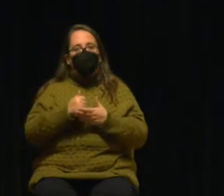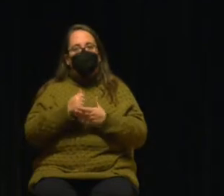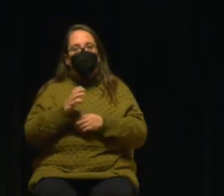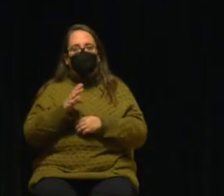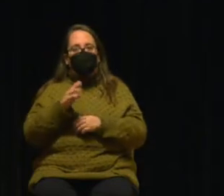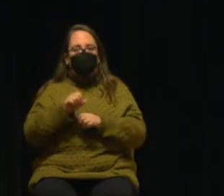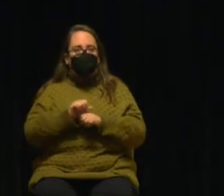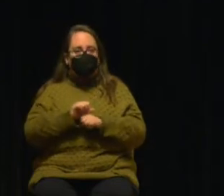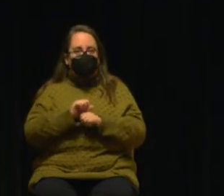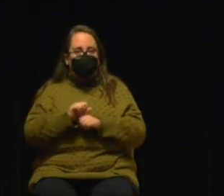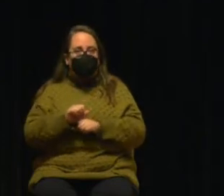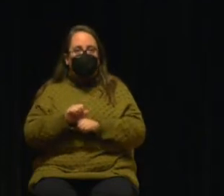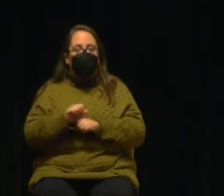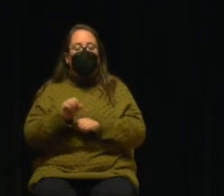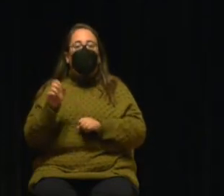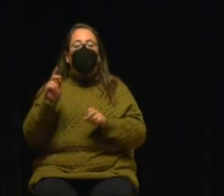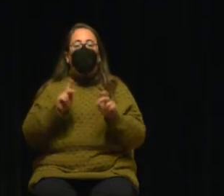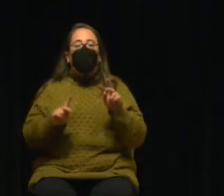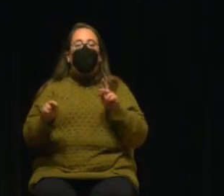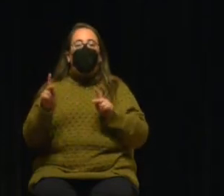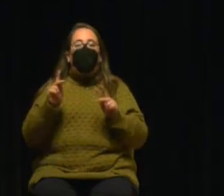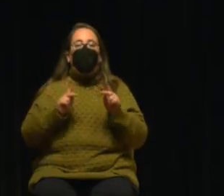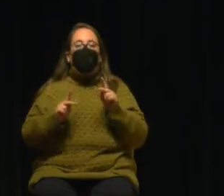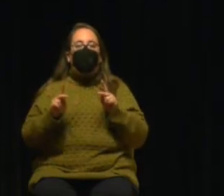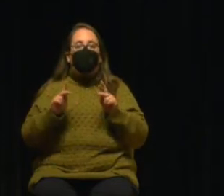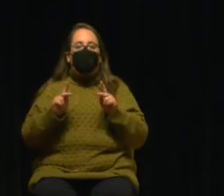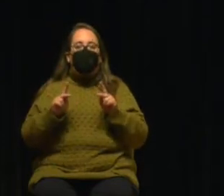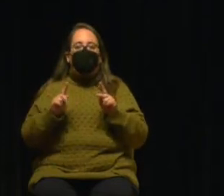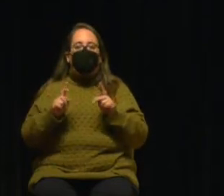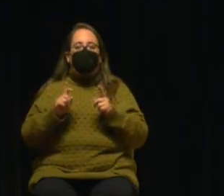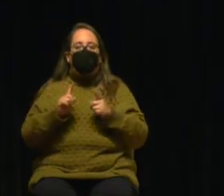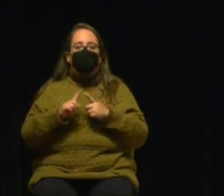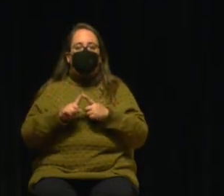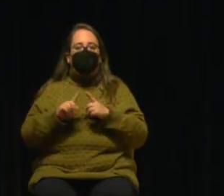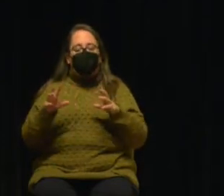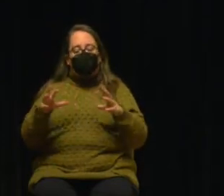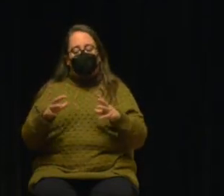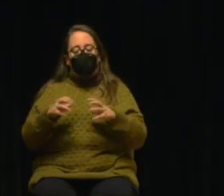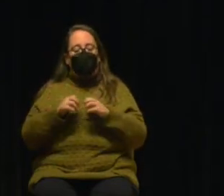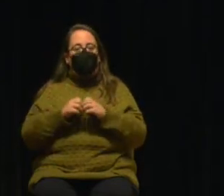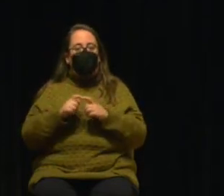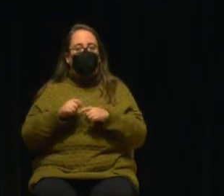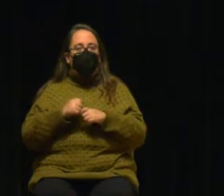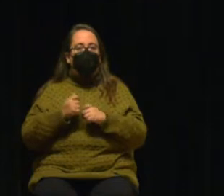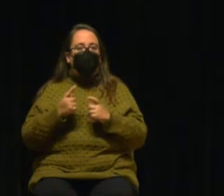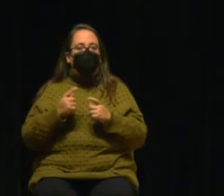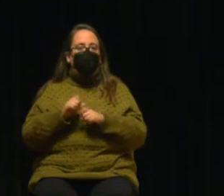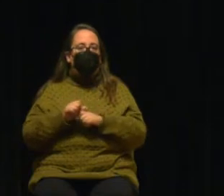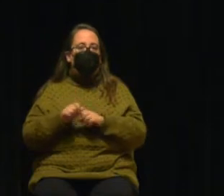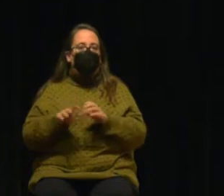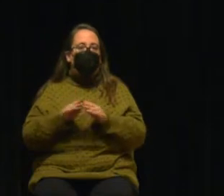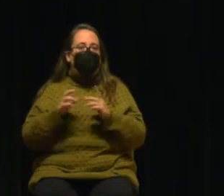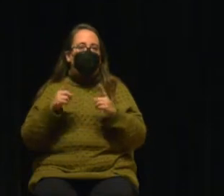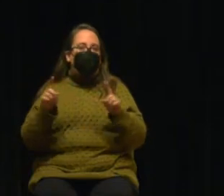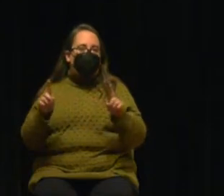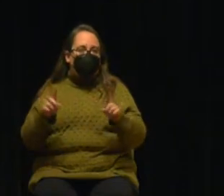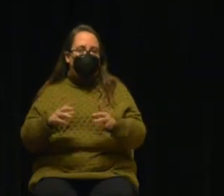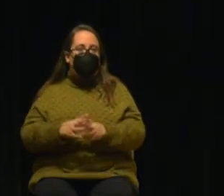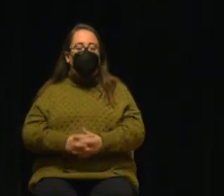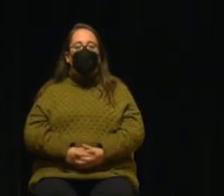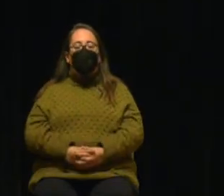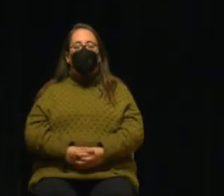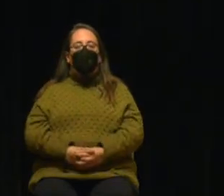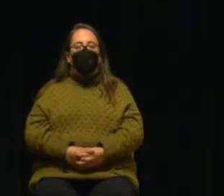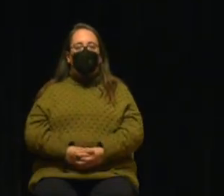slaves, people who simply needed to be brought together to make this work more effective.